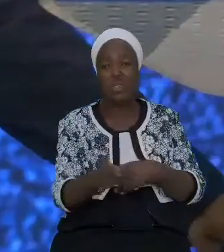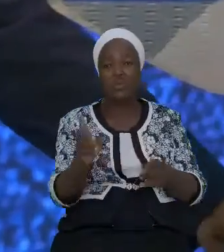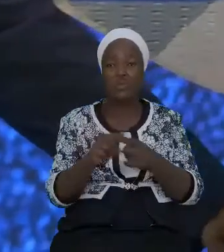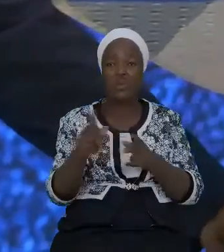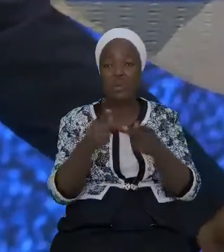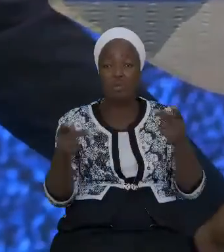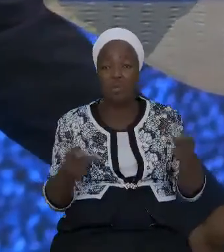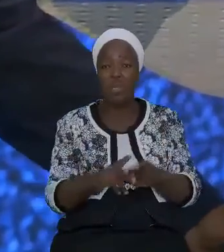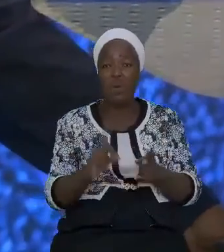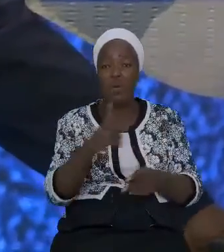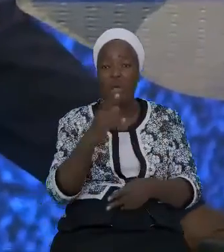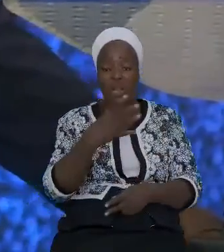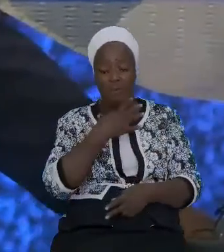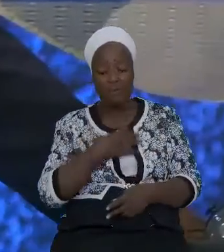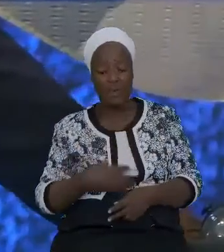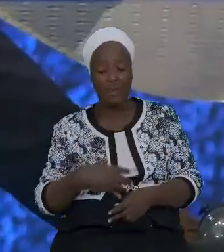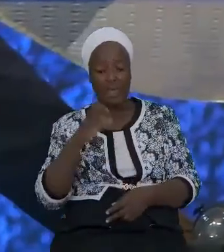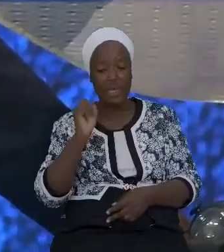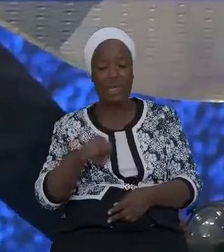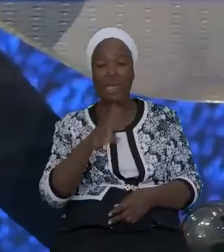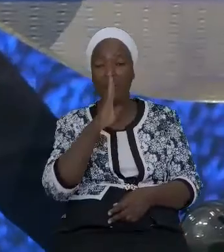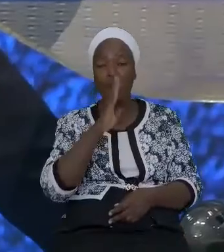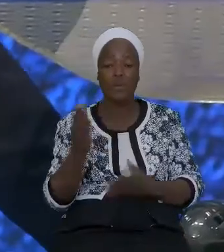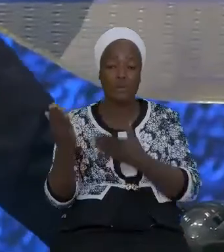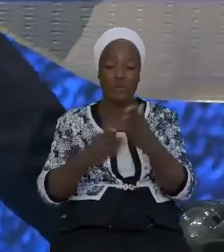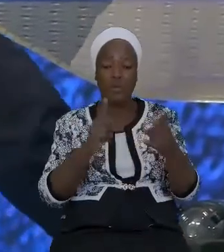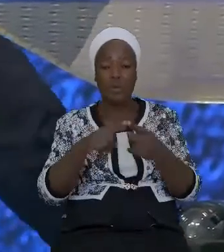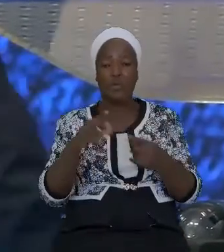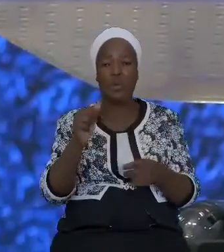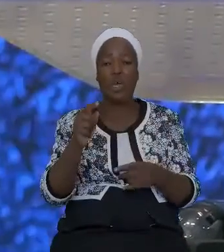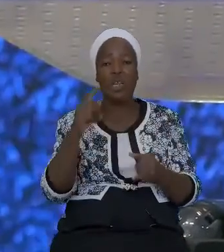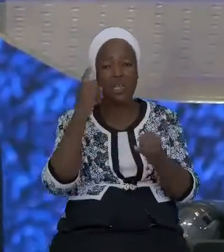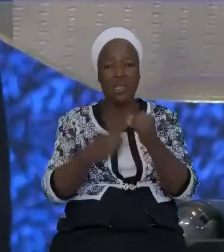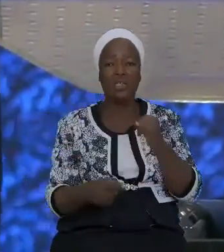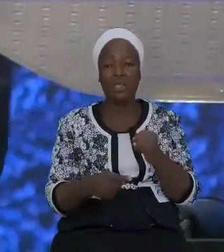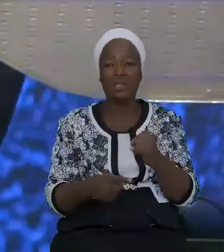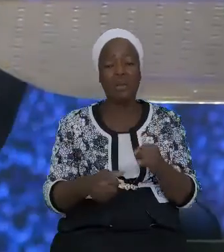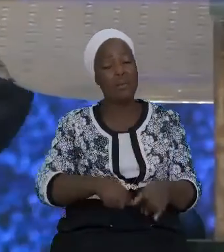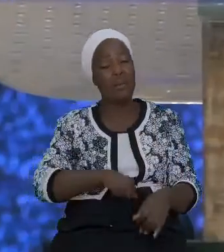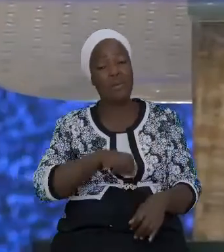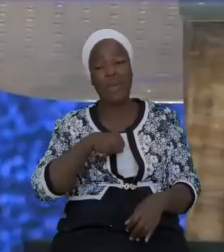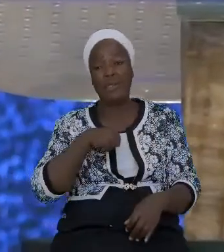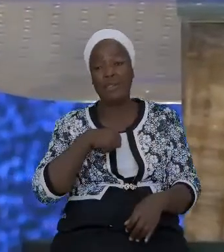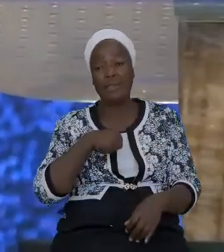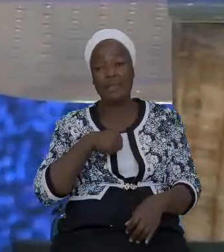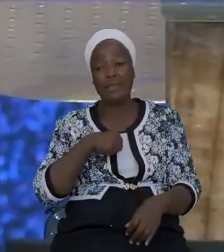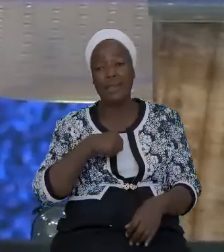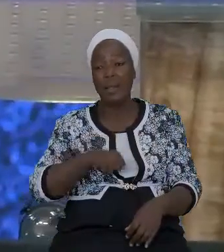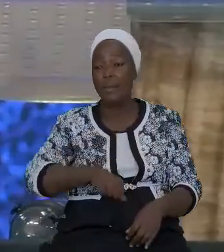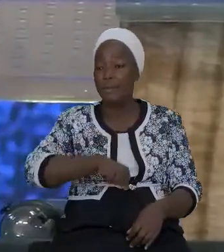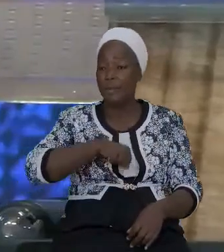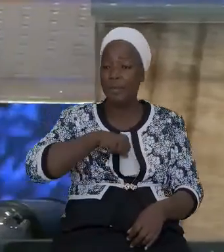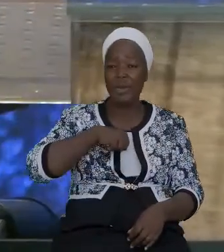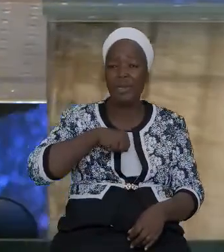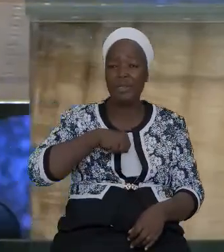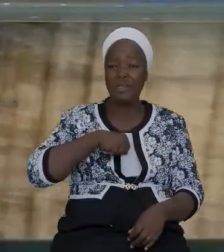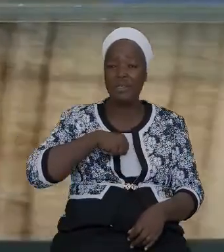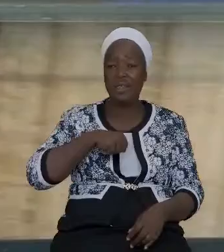famine can be brought to an end. Pride. But if my